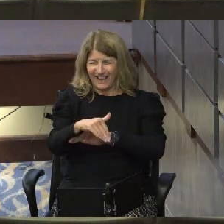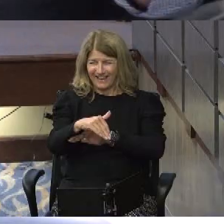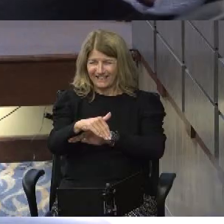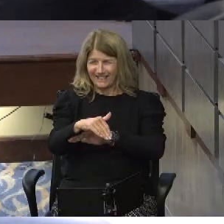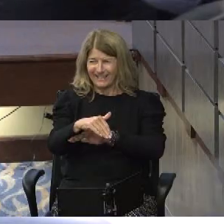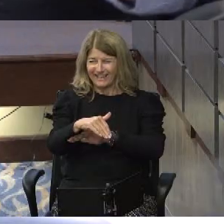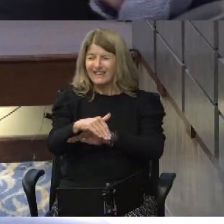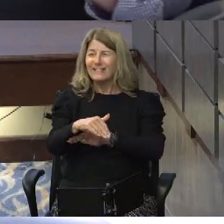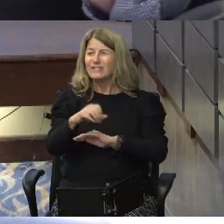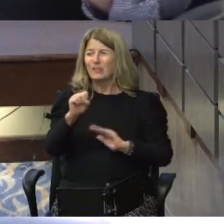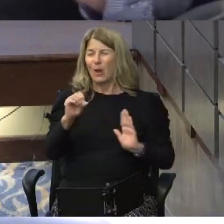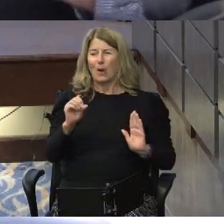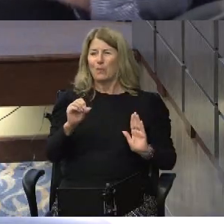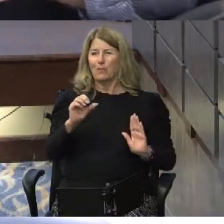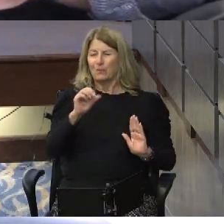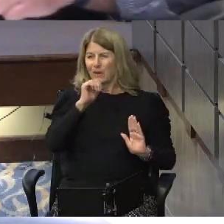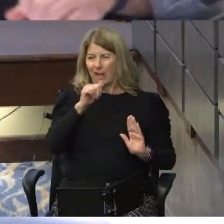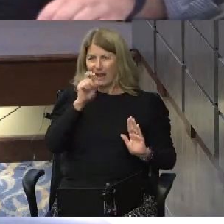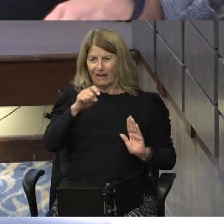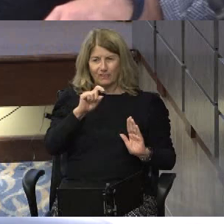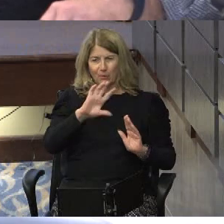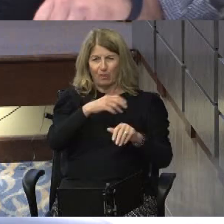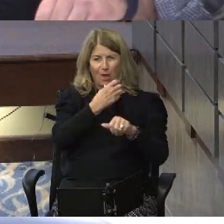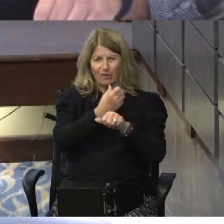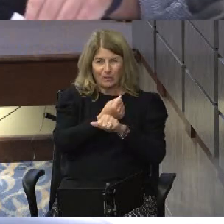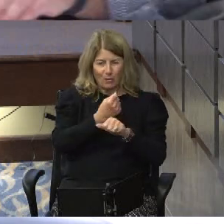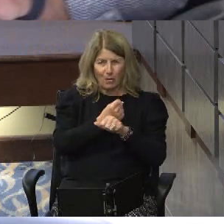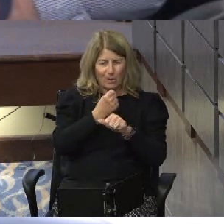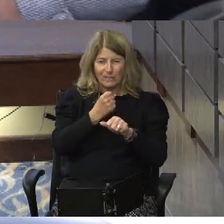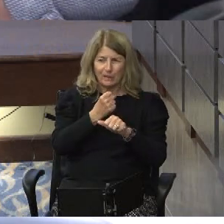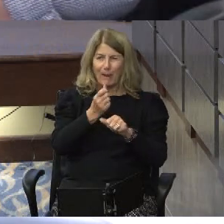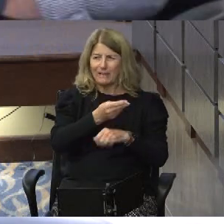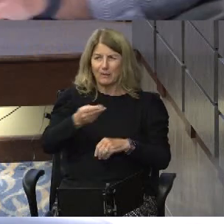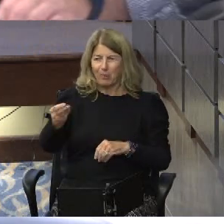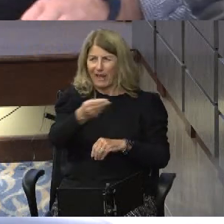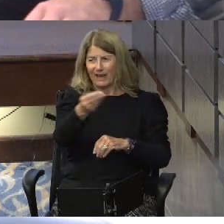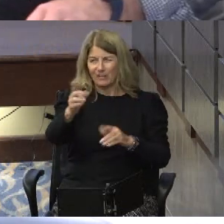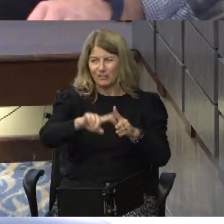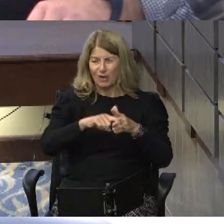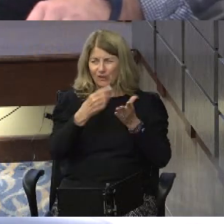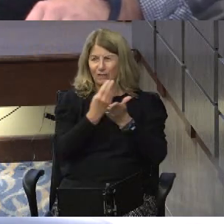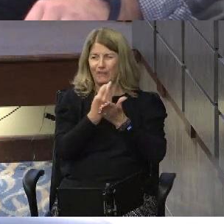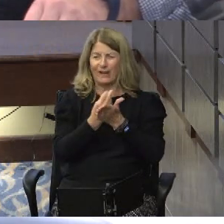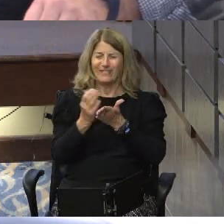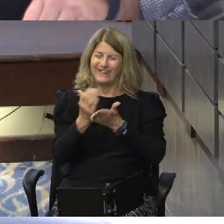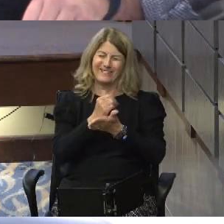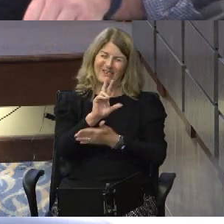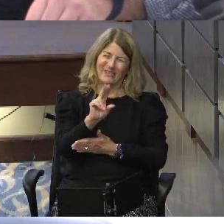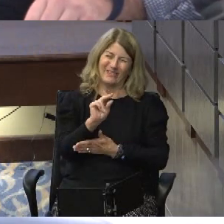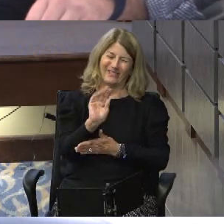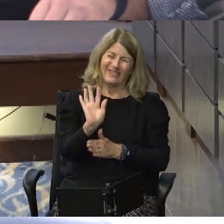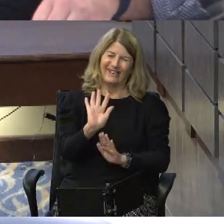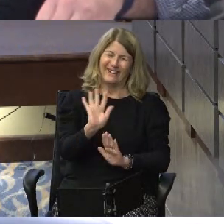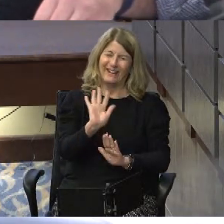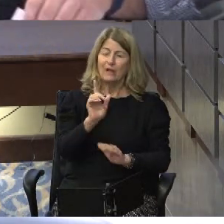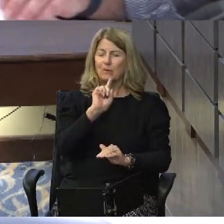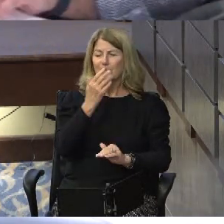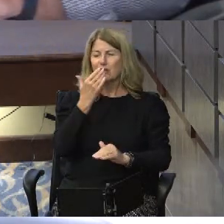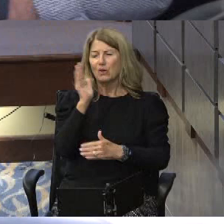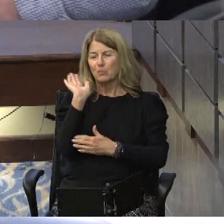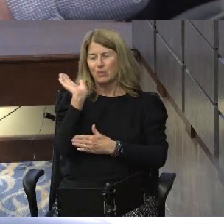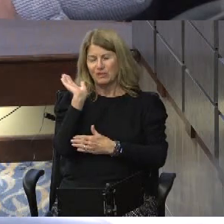pass the plate to start our fundraising campaign. So, just kidding. Yeah, I'll just chime in here that it really good